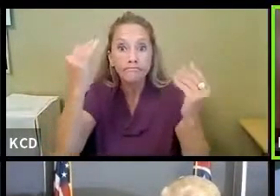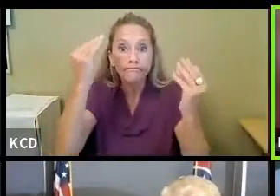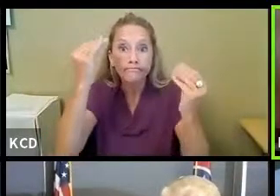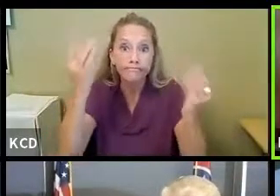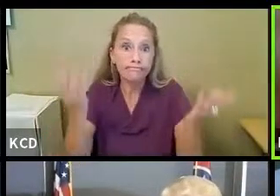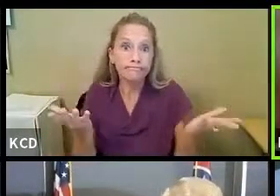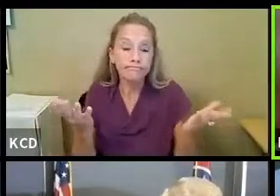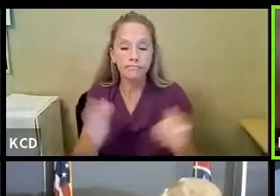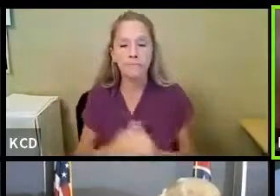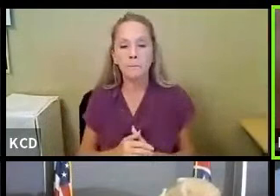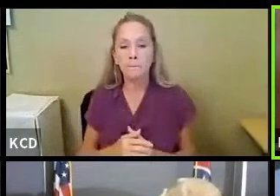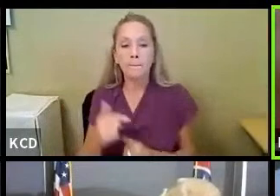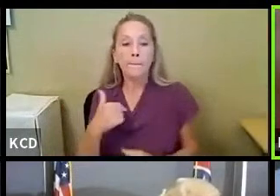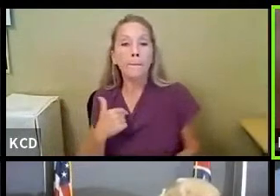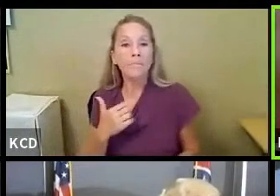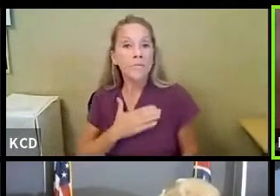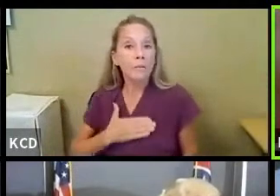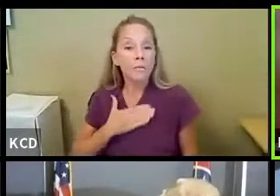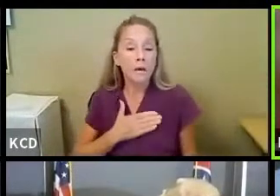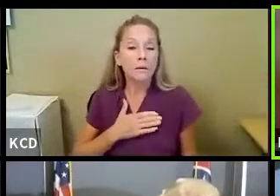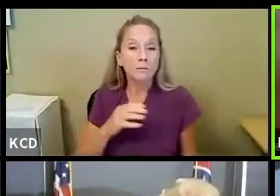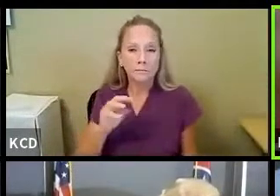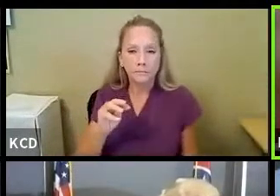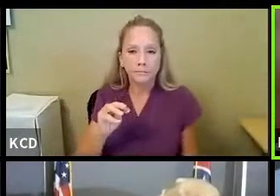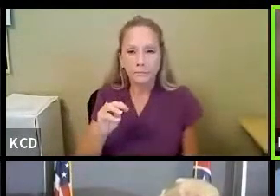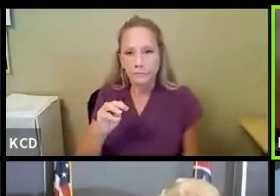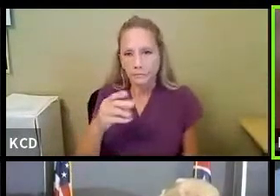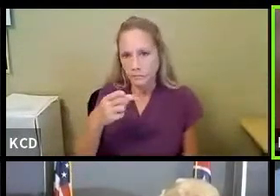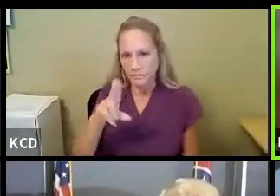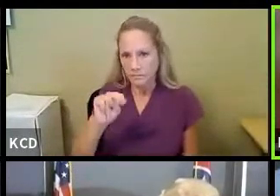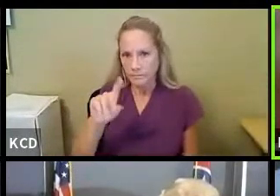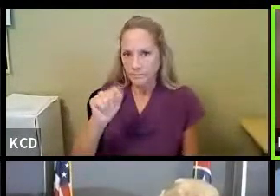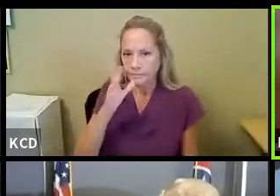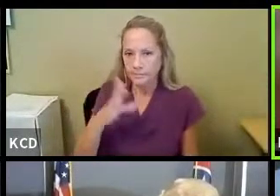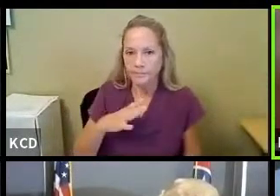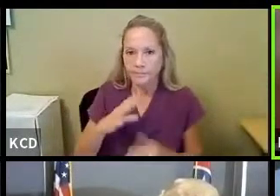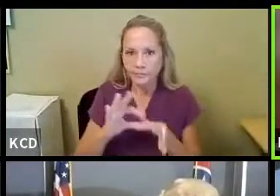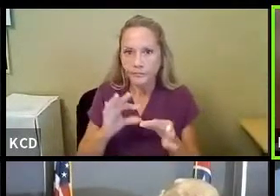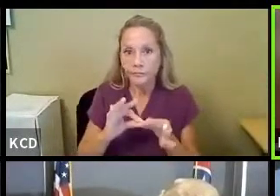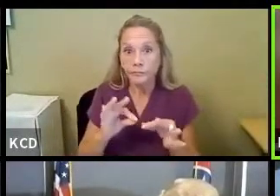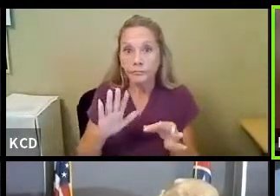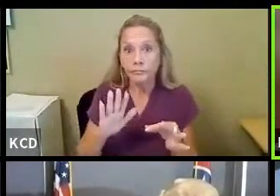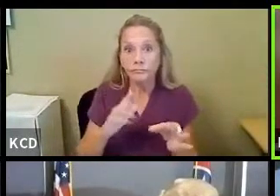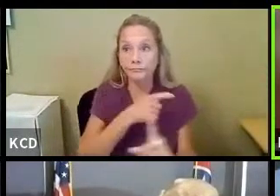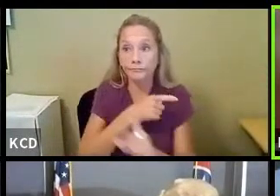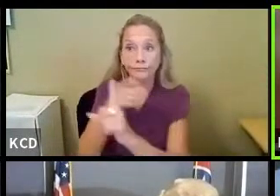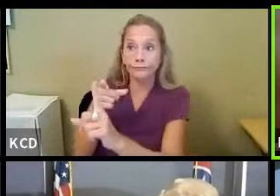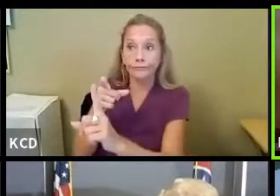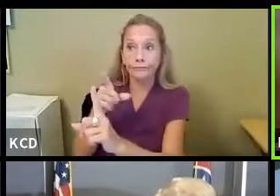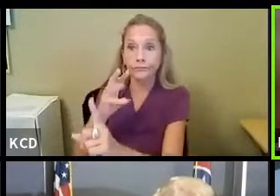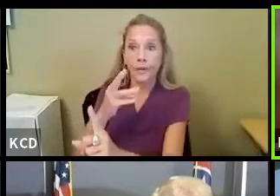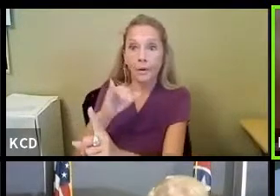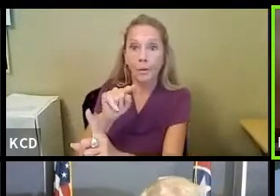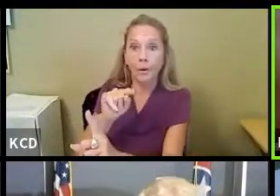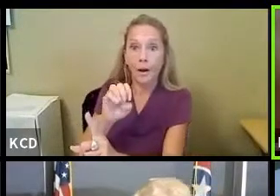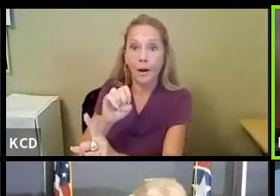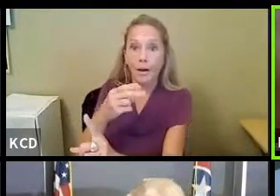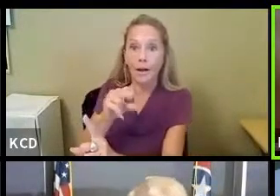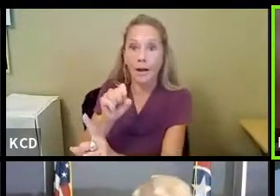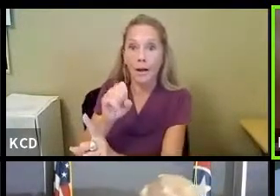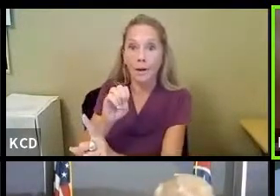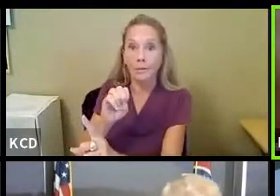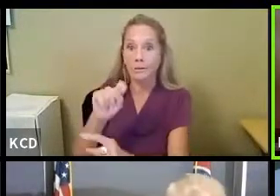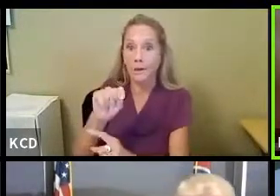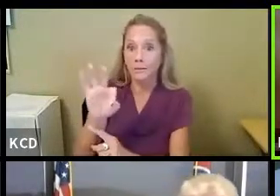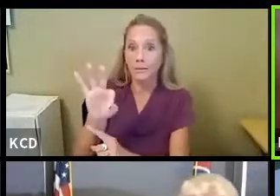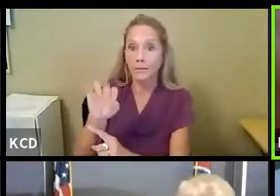I would like to again direct us, as I did several weeks ago, to the White House Task Force